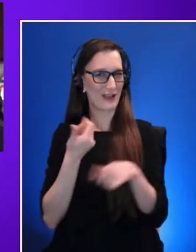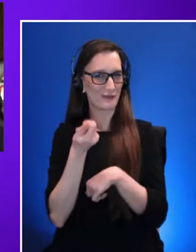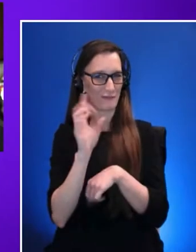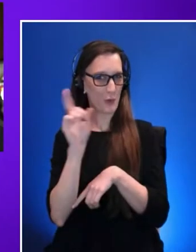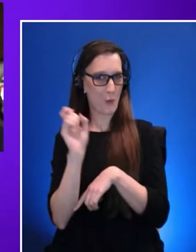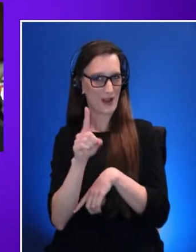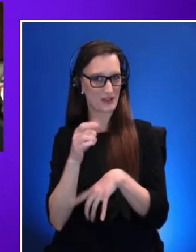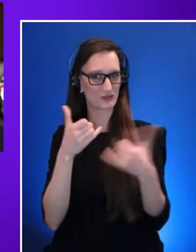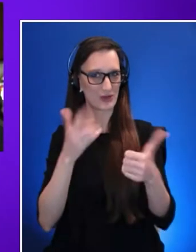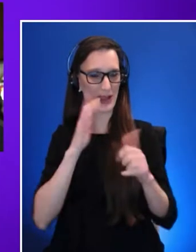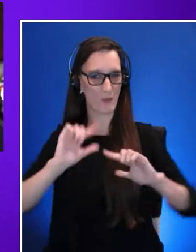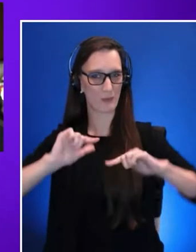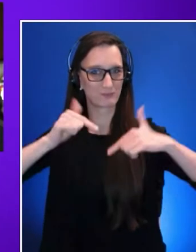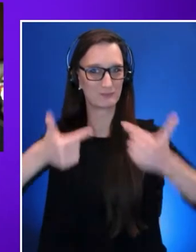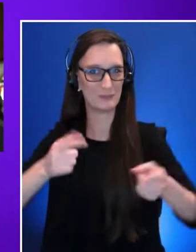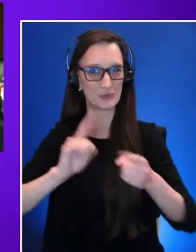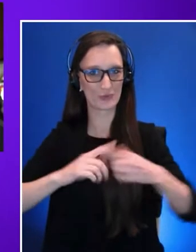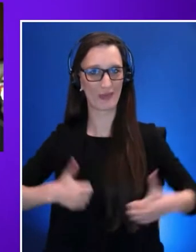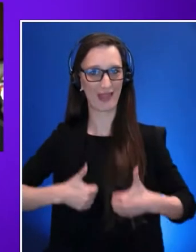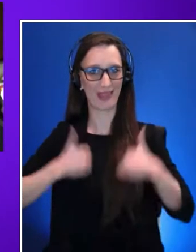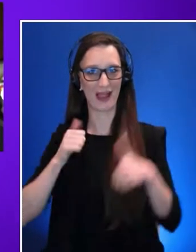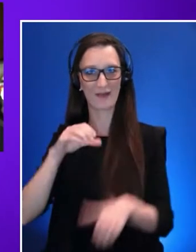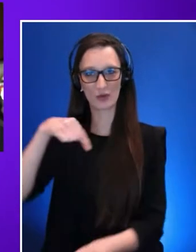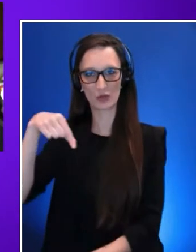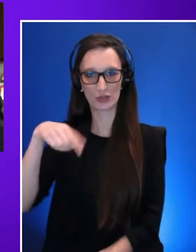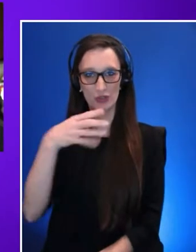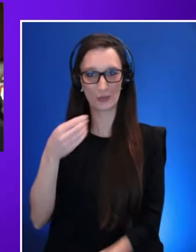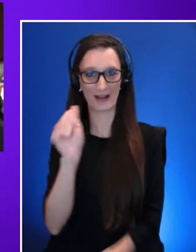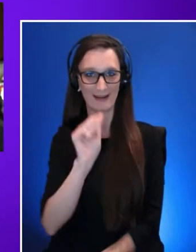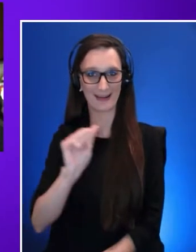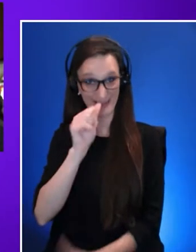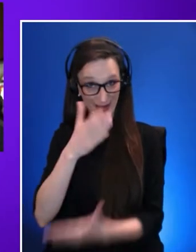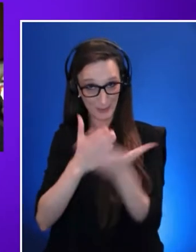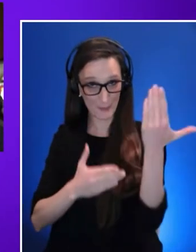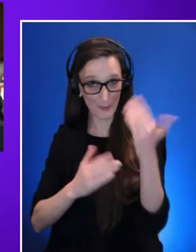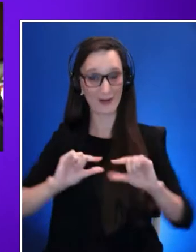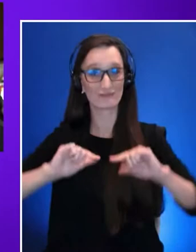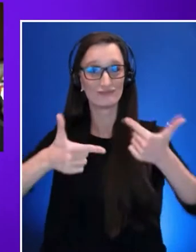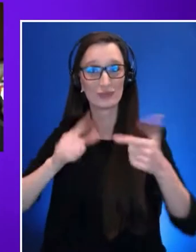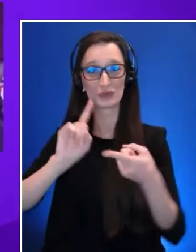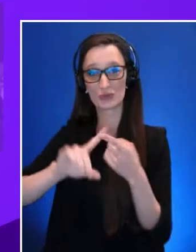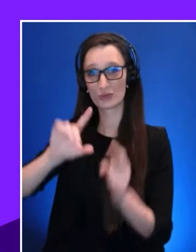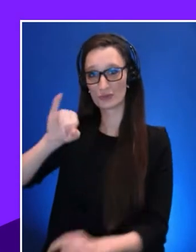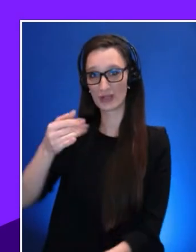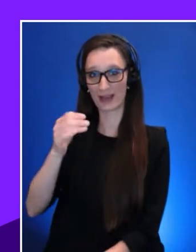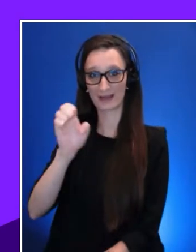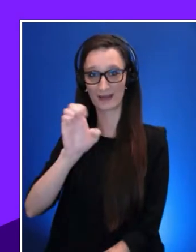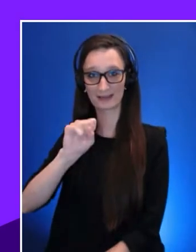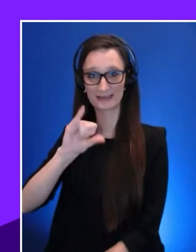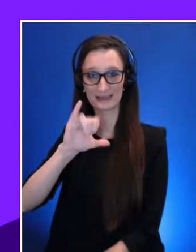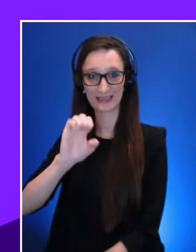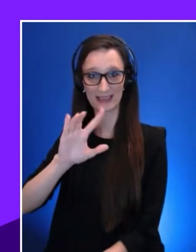live Q&A portion and Jesse Taft to cue us in.